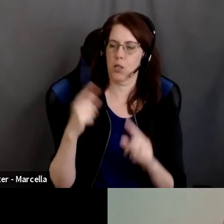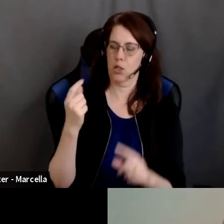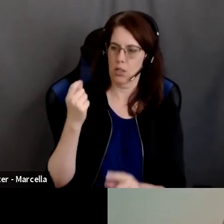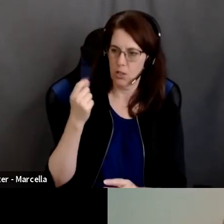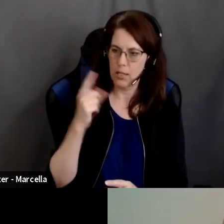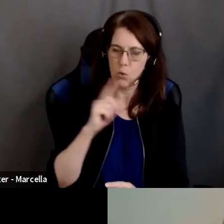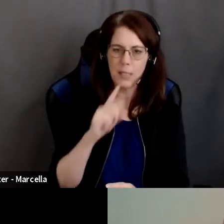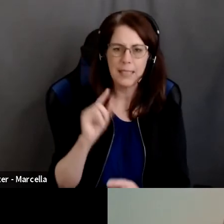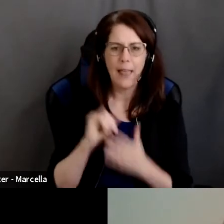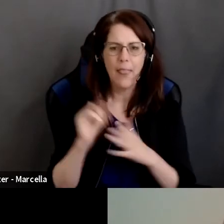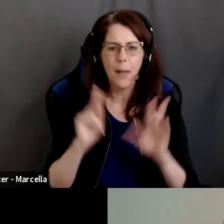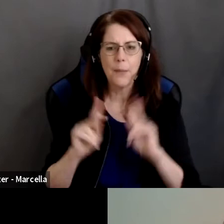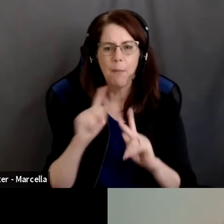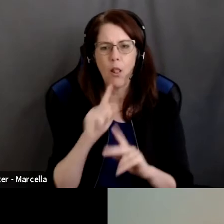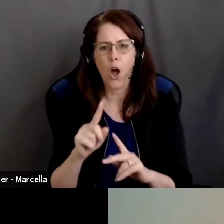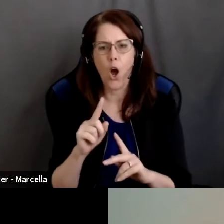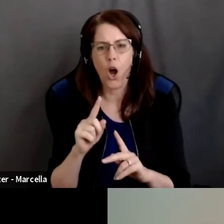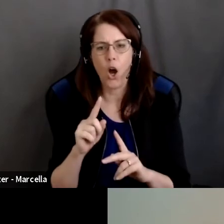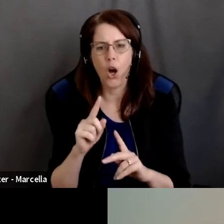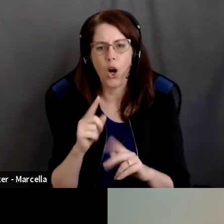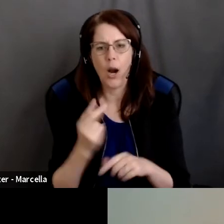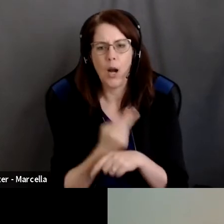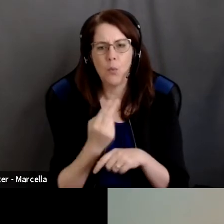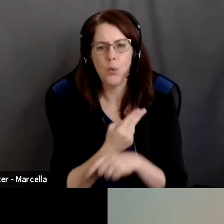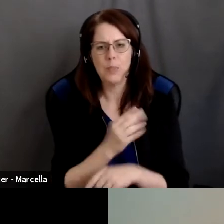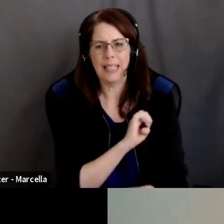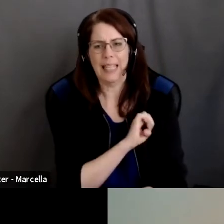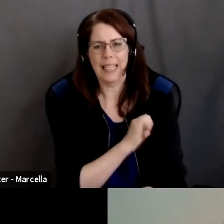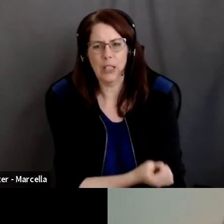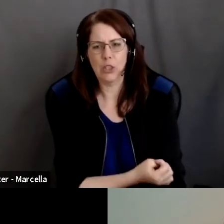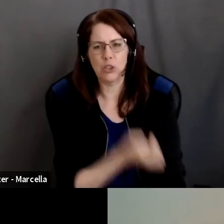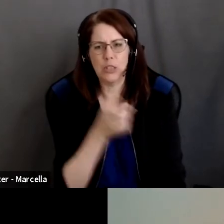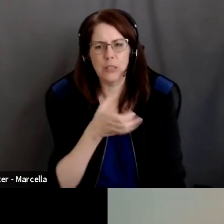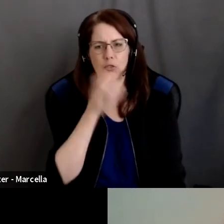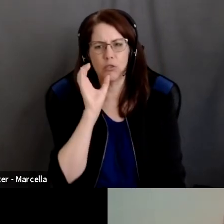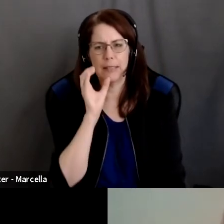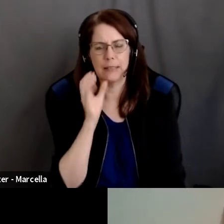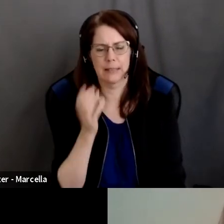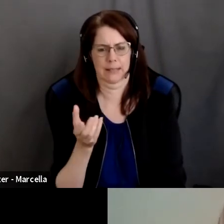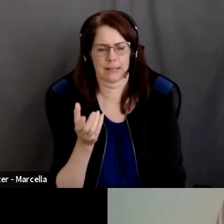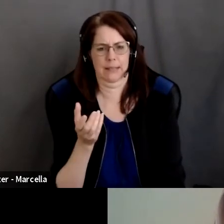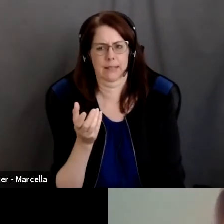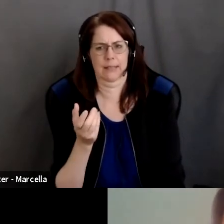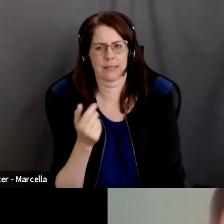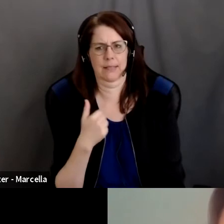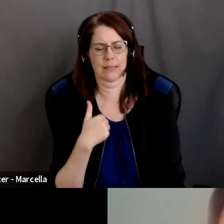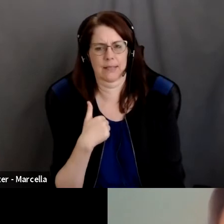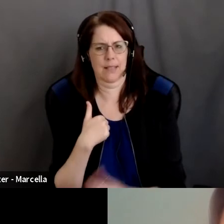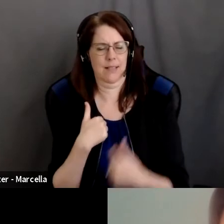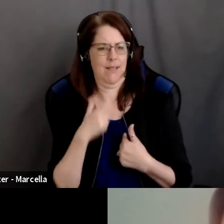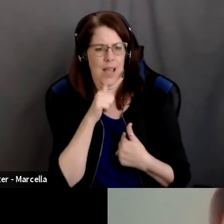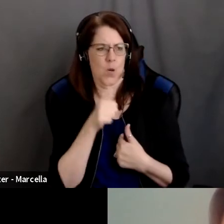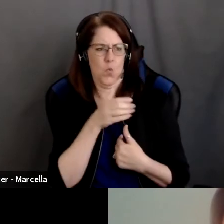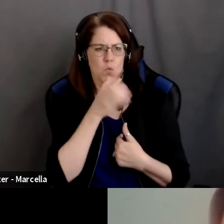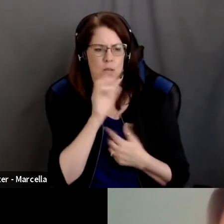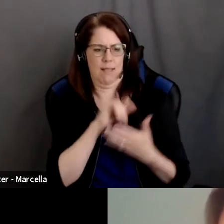was that people are abusing energy drinks. And so I don't do energy